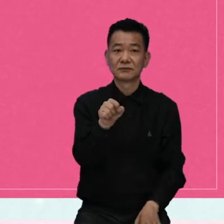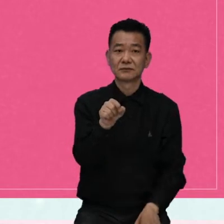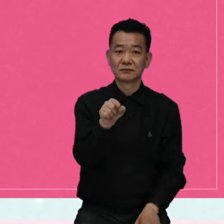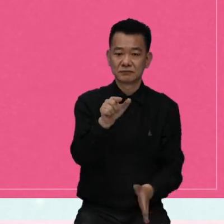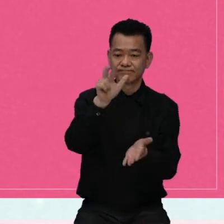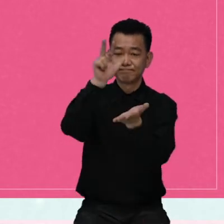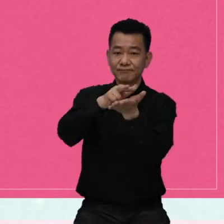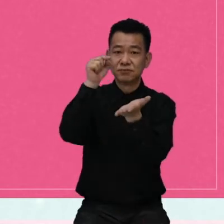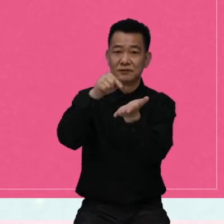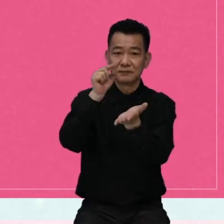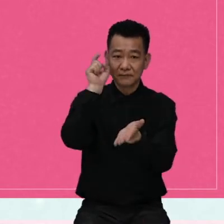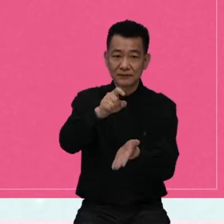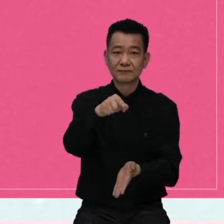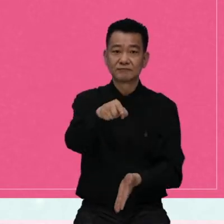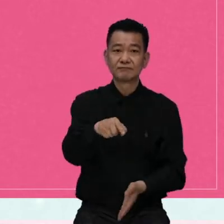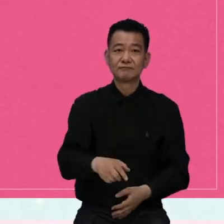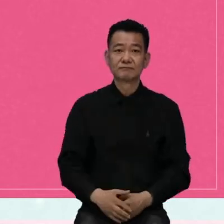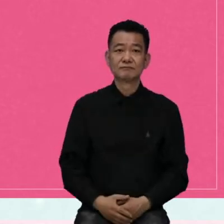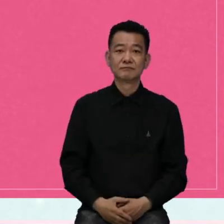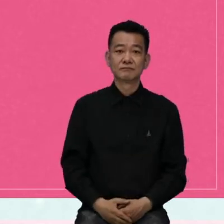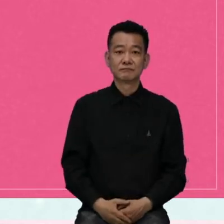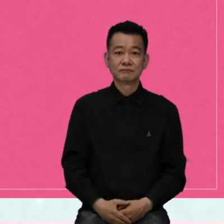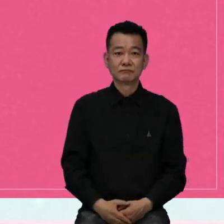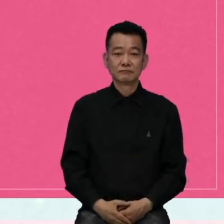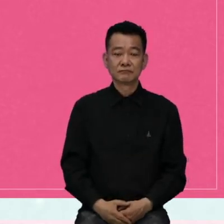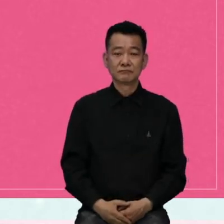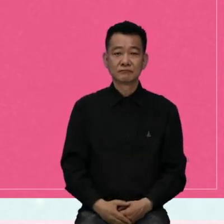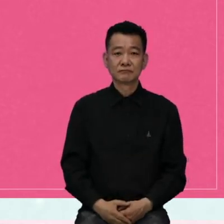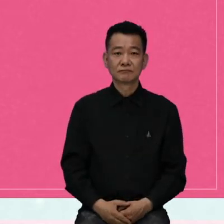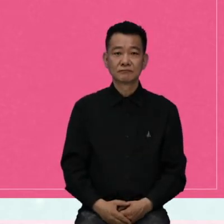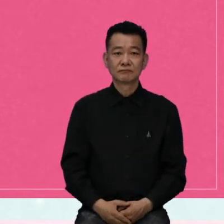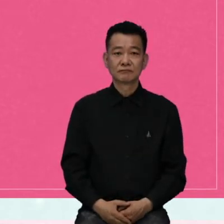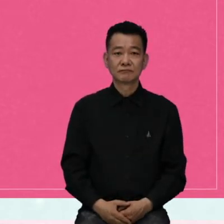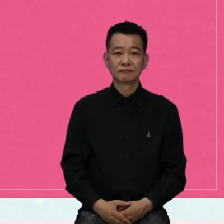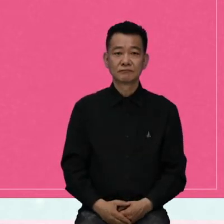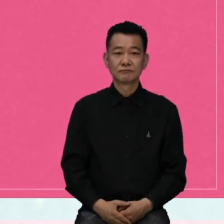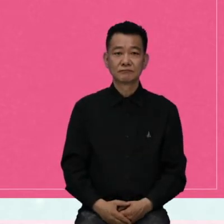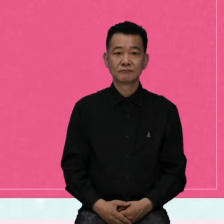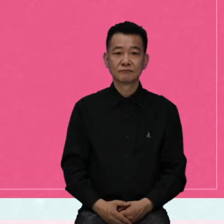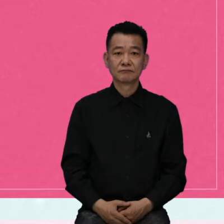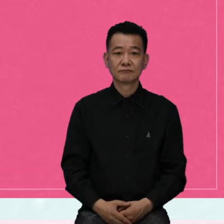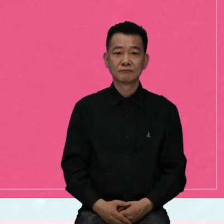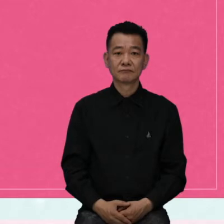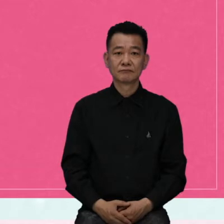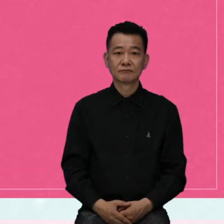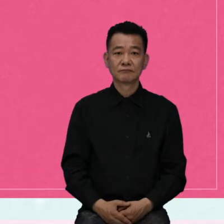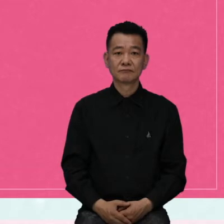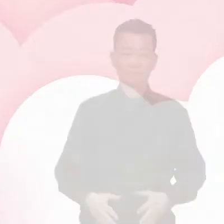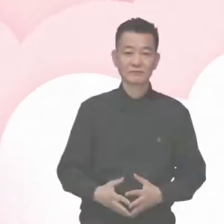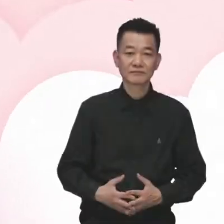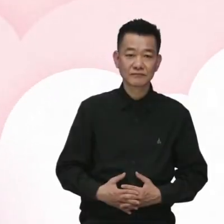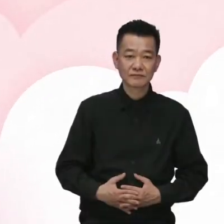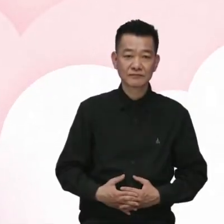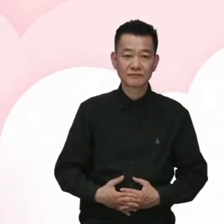as possible to people's own communities, including in rural areas.